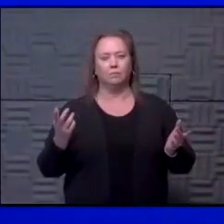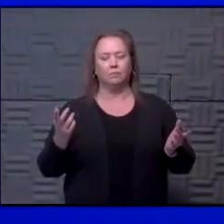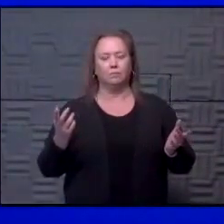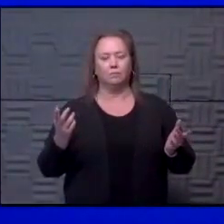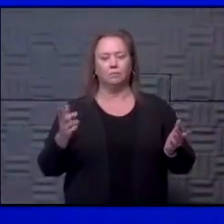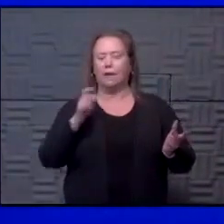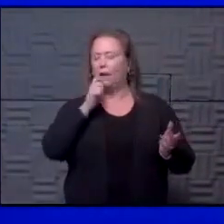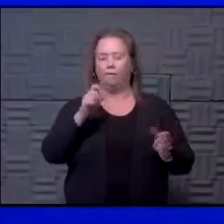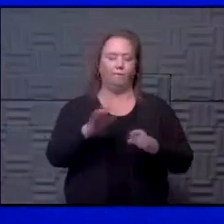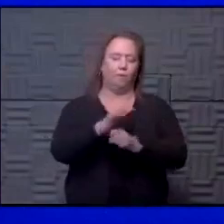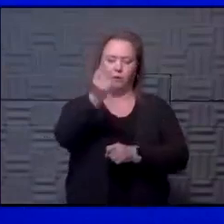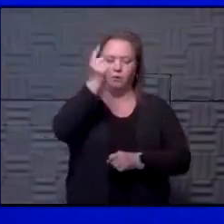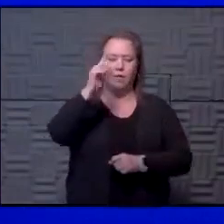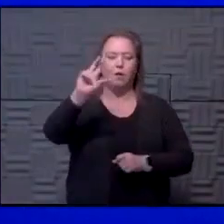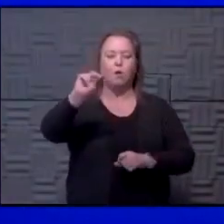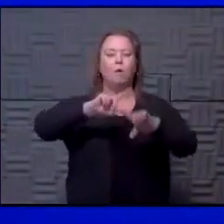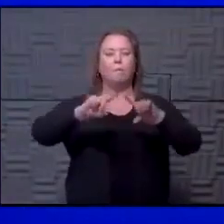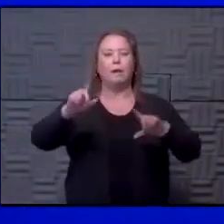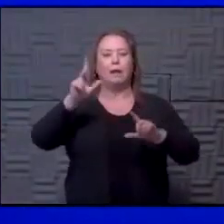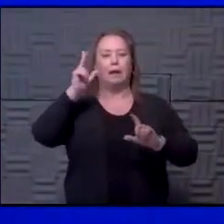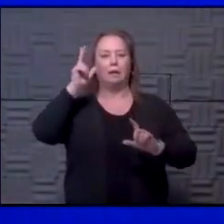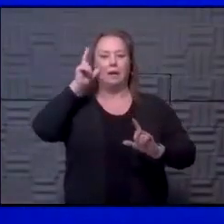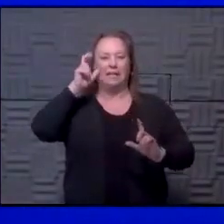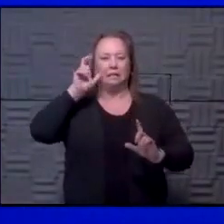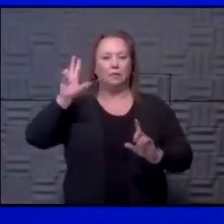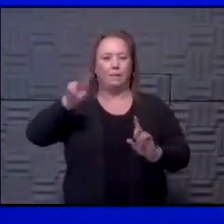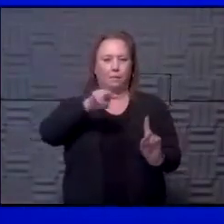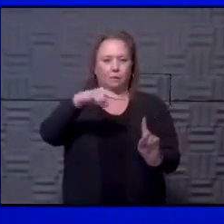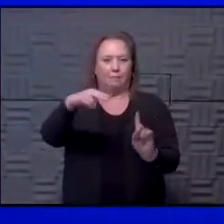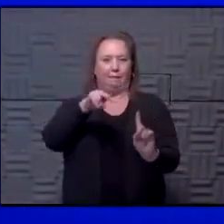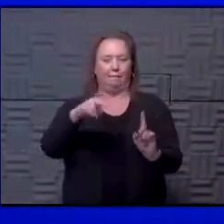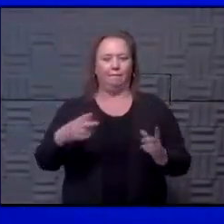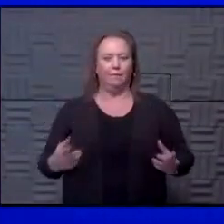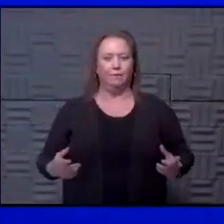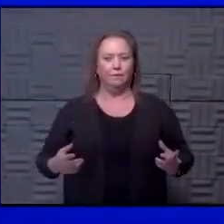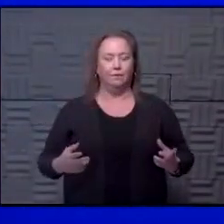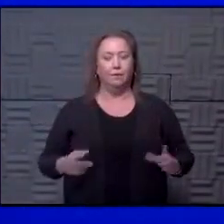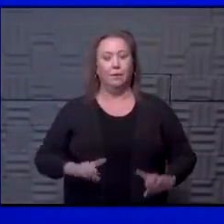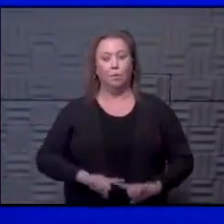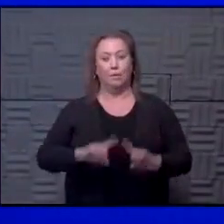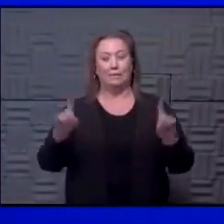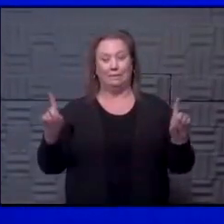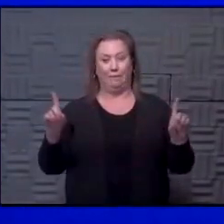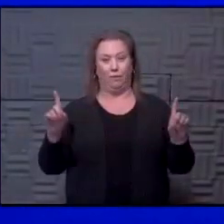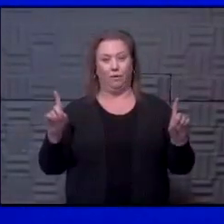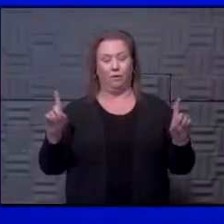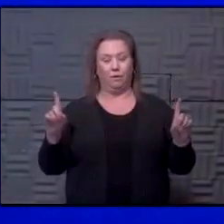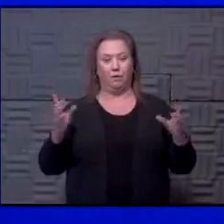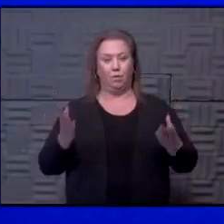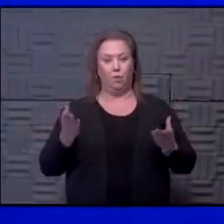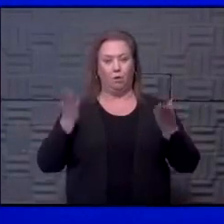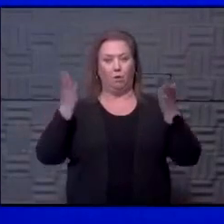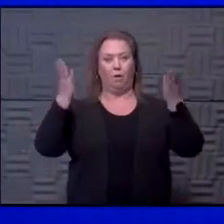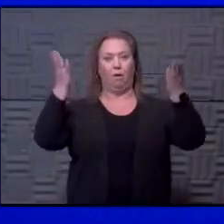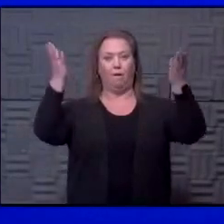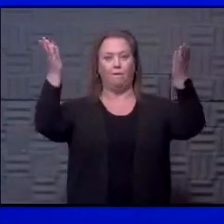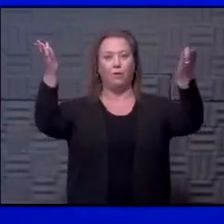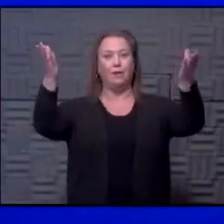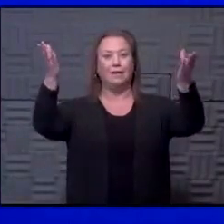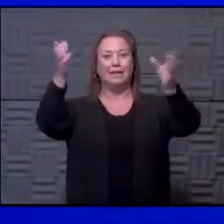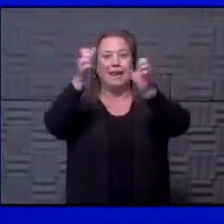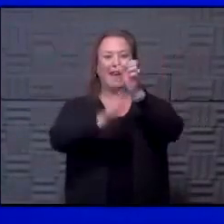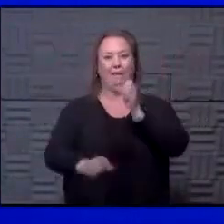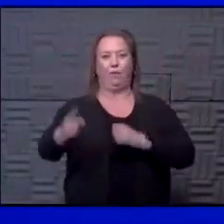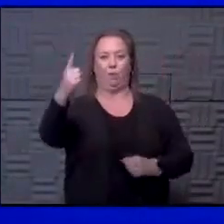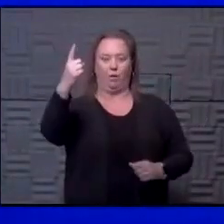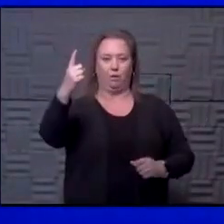understand, maybe I don't fully understand, but hear that viewpoint. I think that what's different about this is we are offering this to everyone. So that would